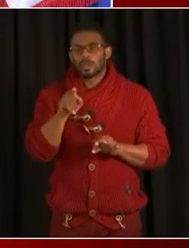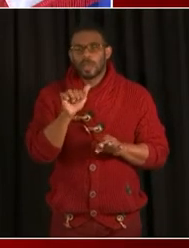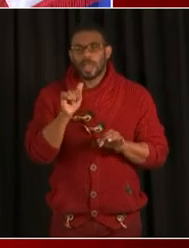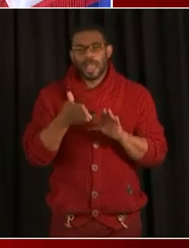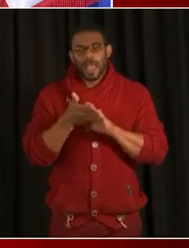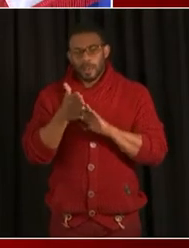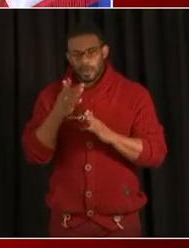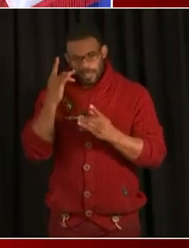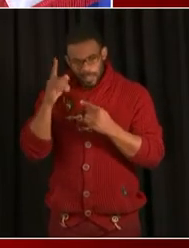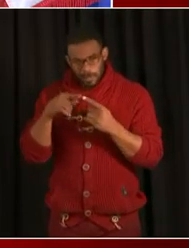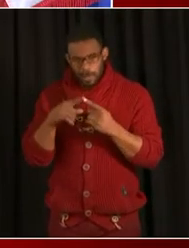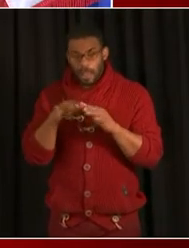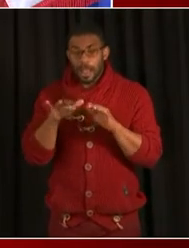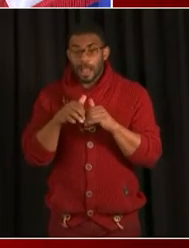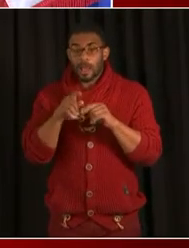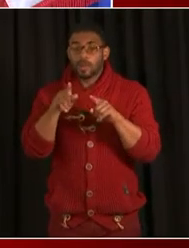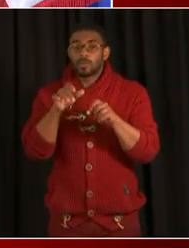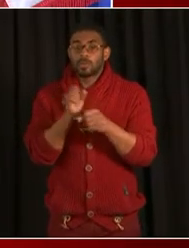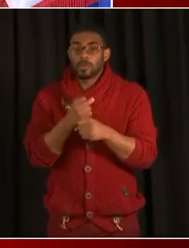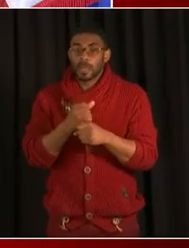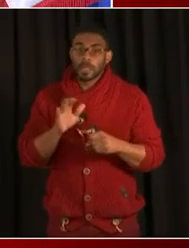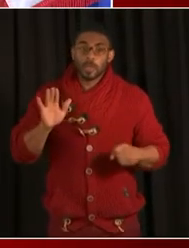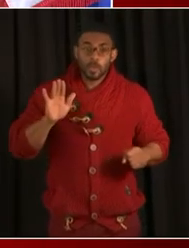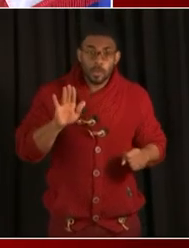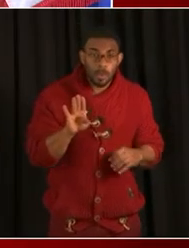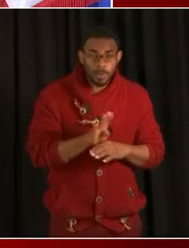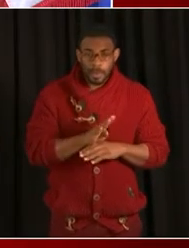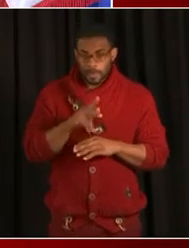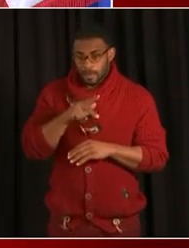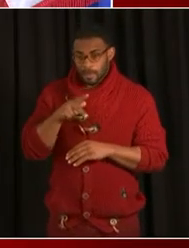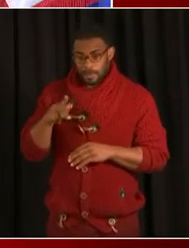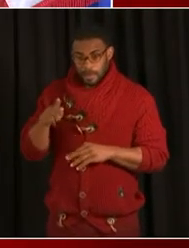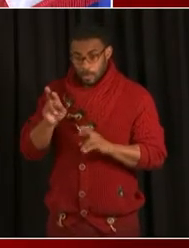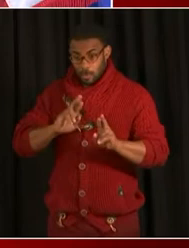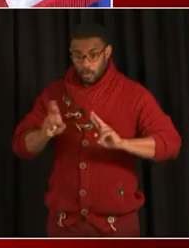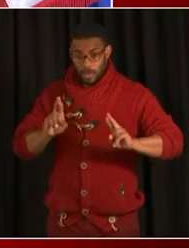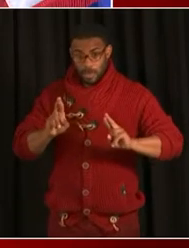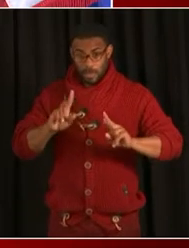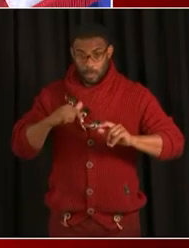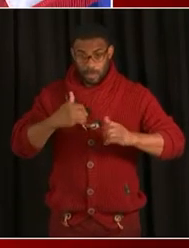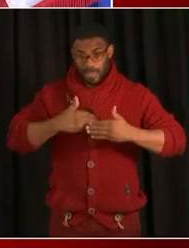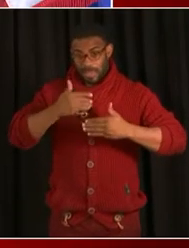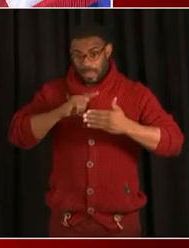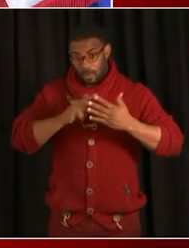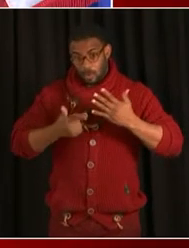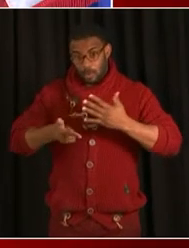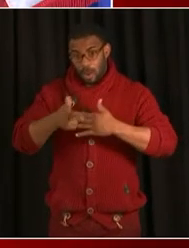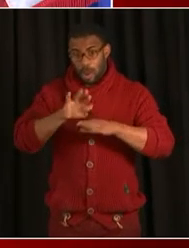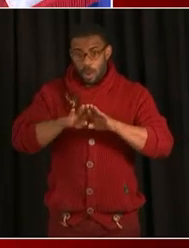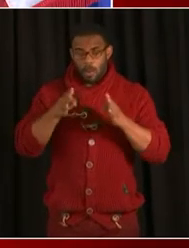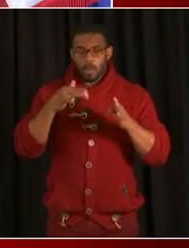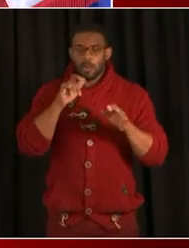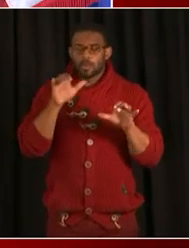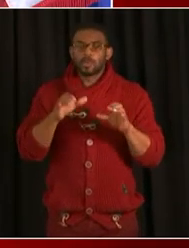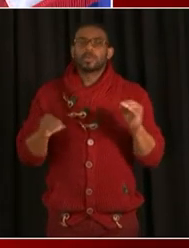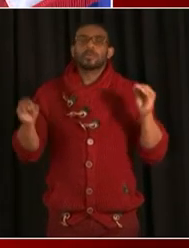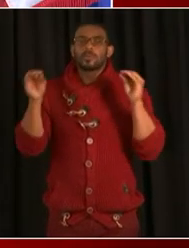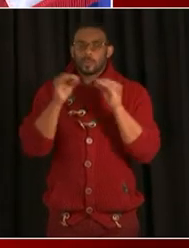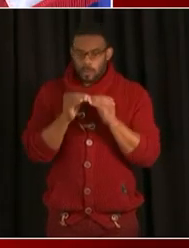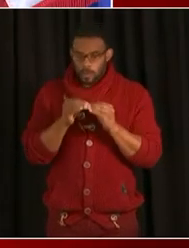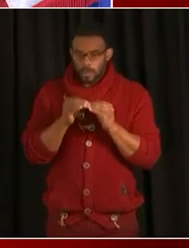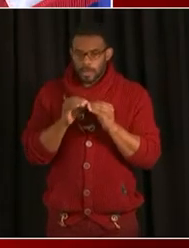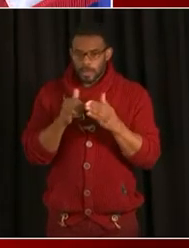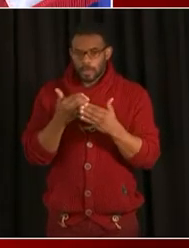that you as operators think about how you make your business PPP ready when that next round opens up. We're going to do